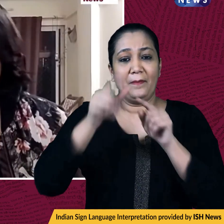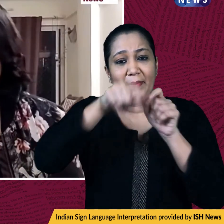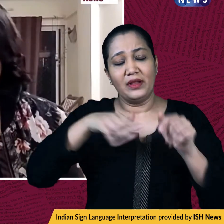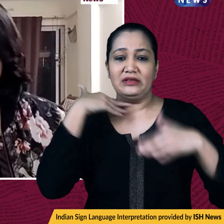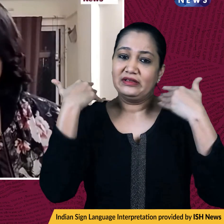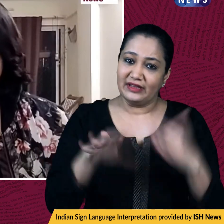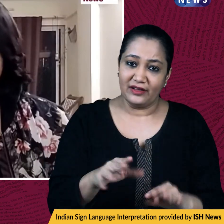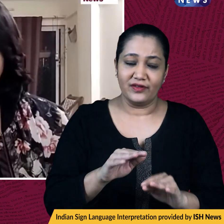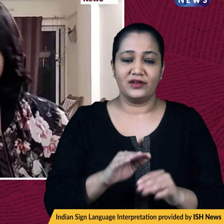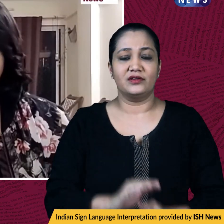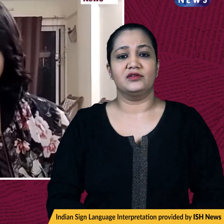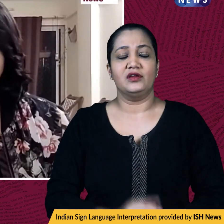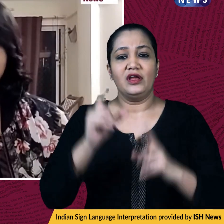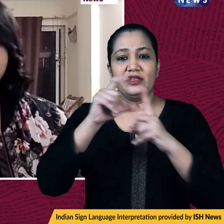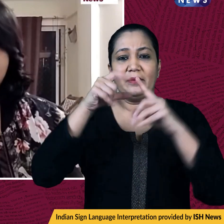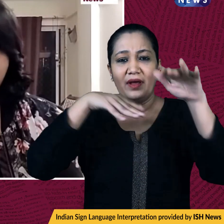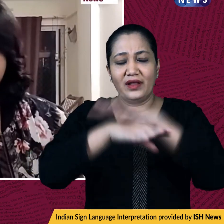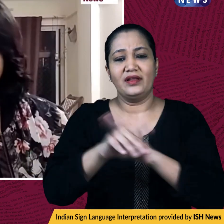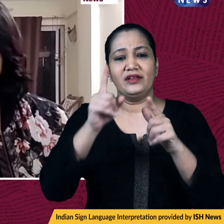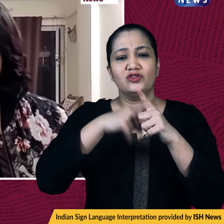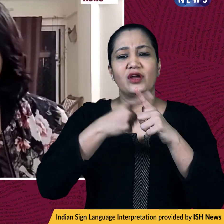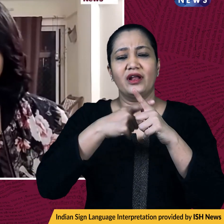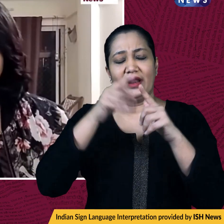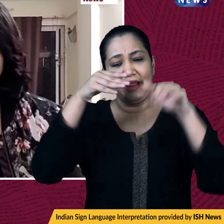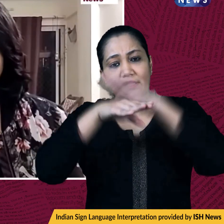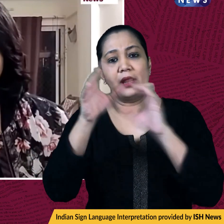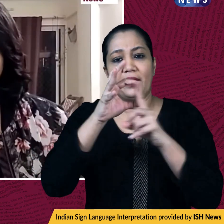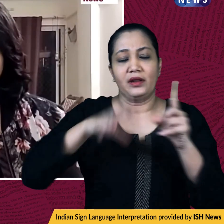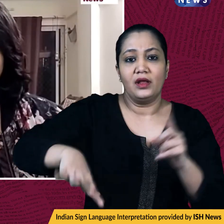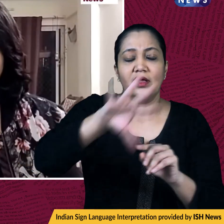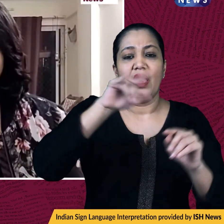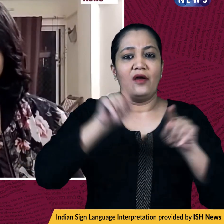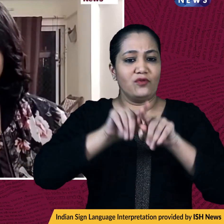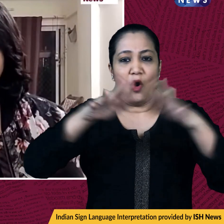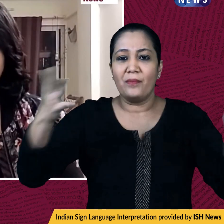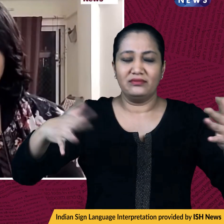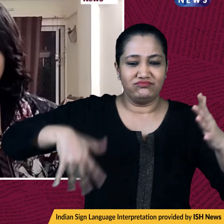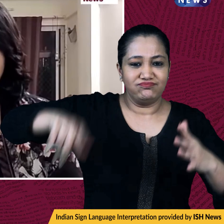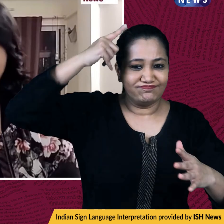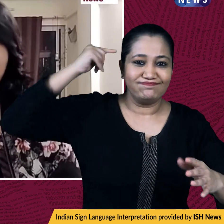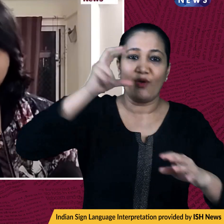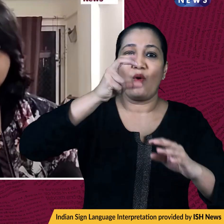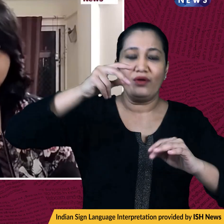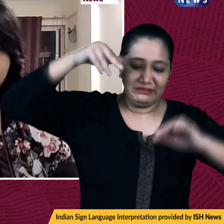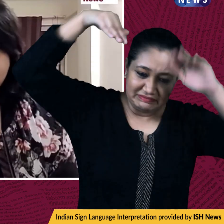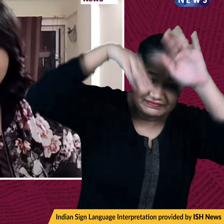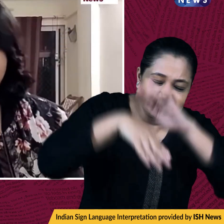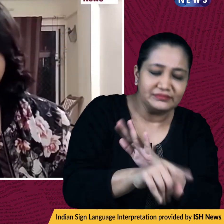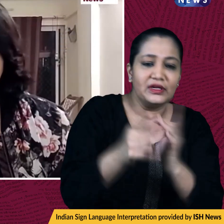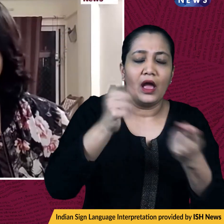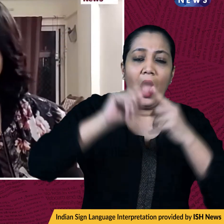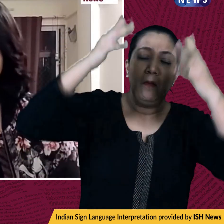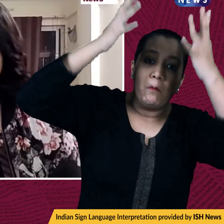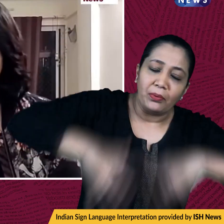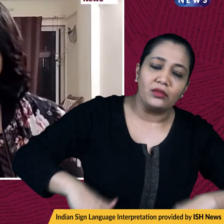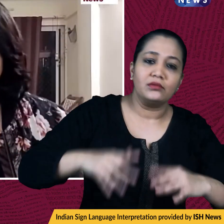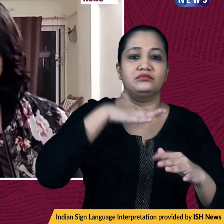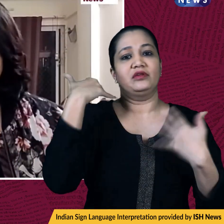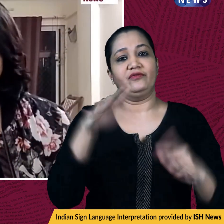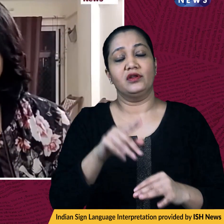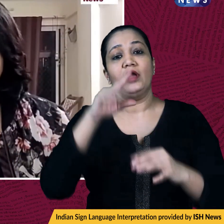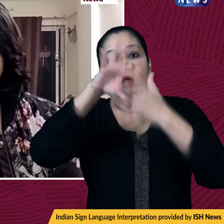also went on to say that they have constituted a special investigation team in this particular case and that all the